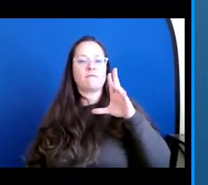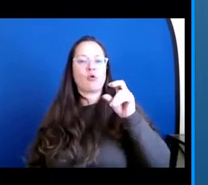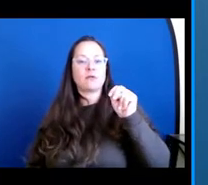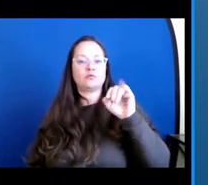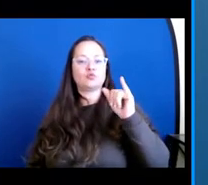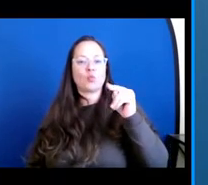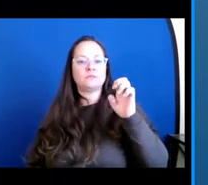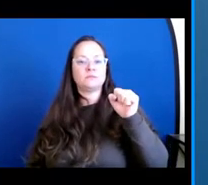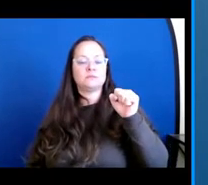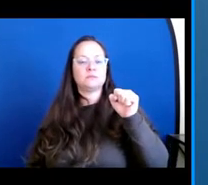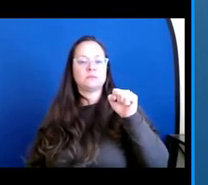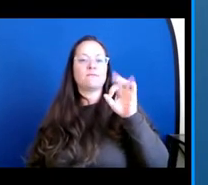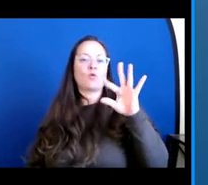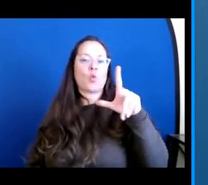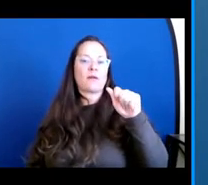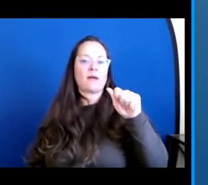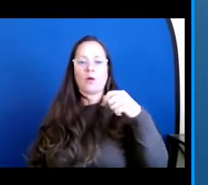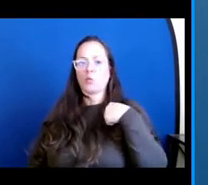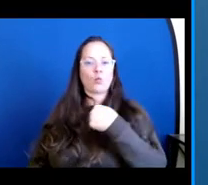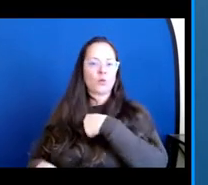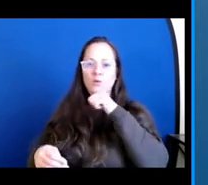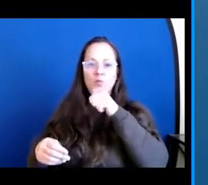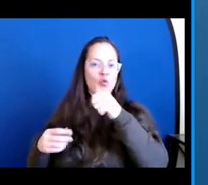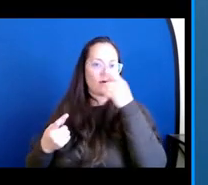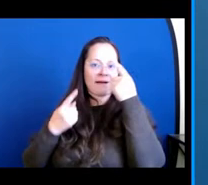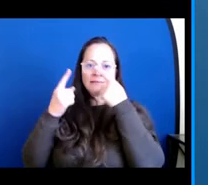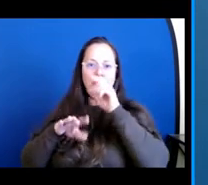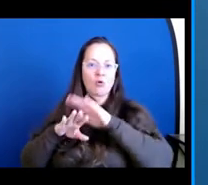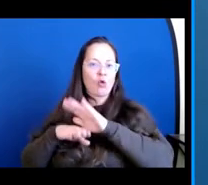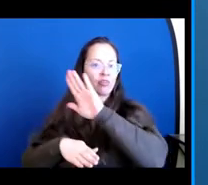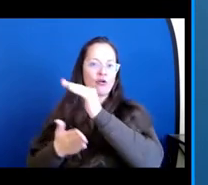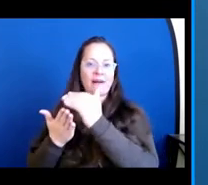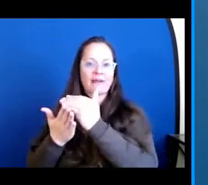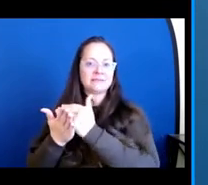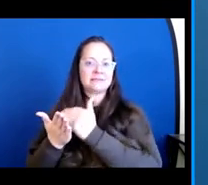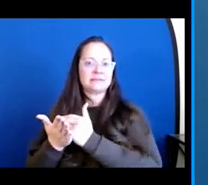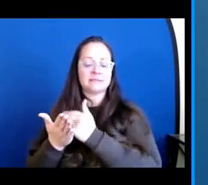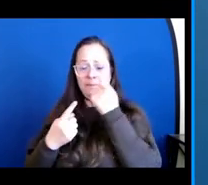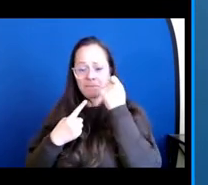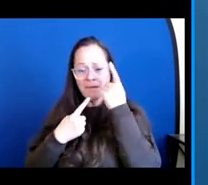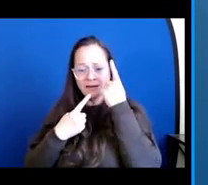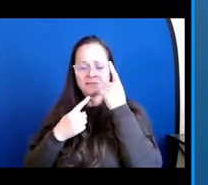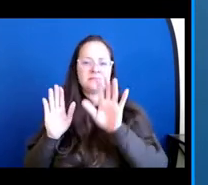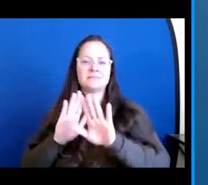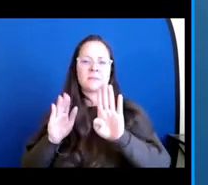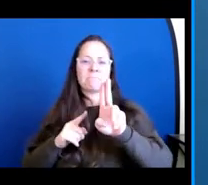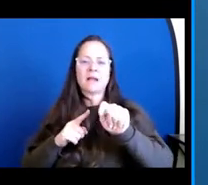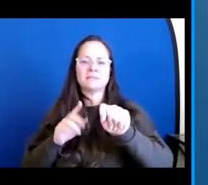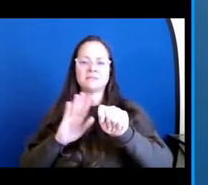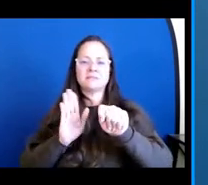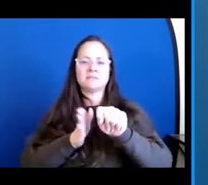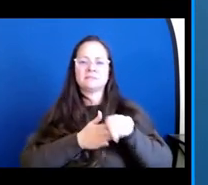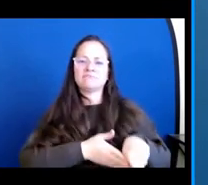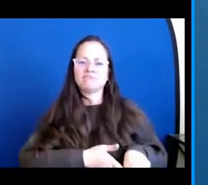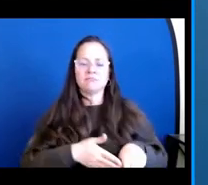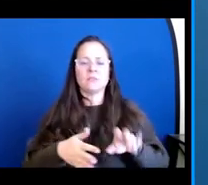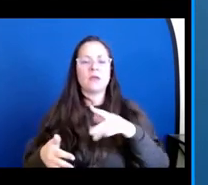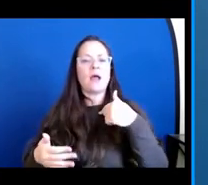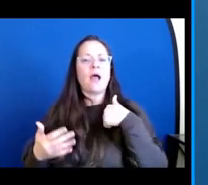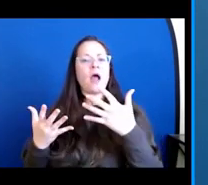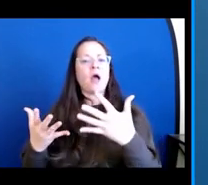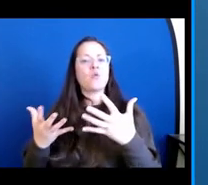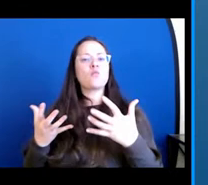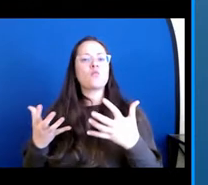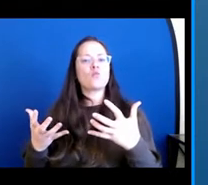on that list but and not even a butt I want to change the